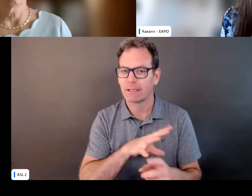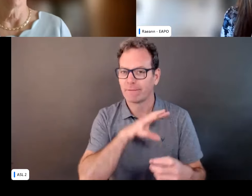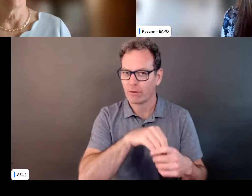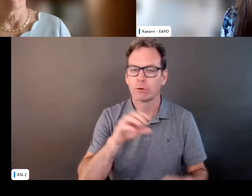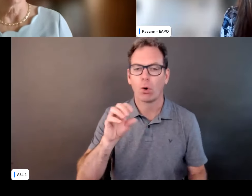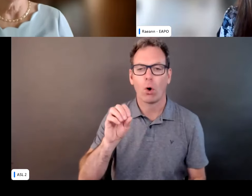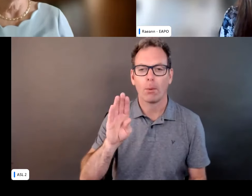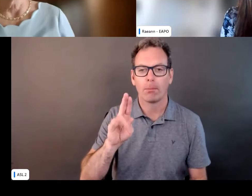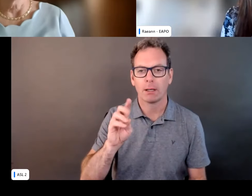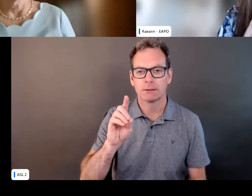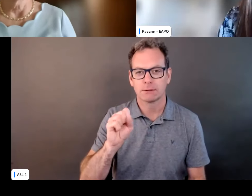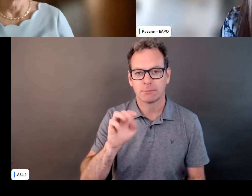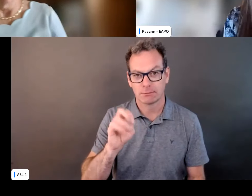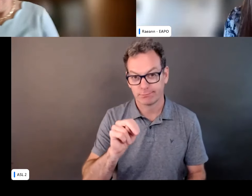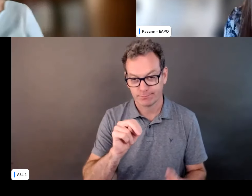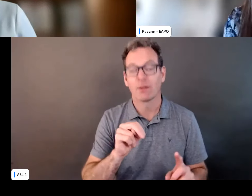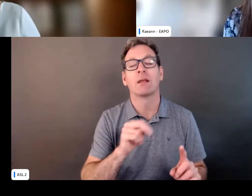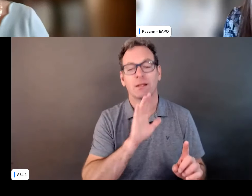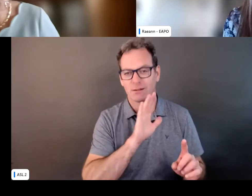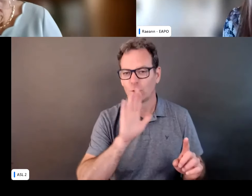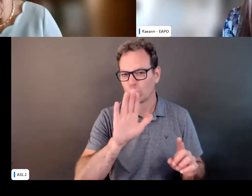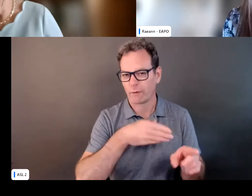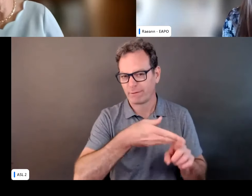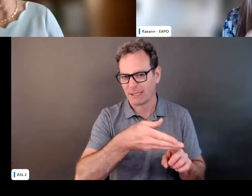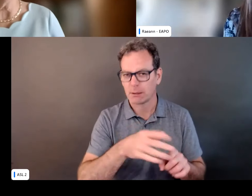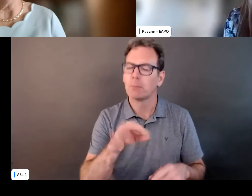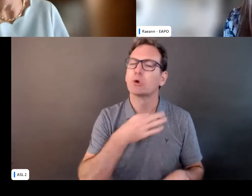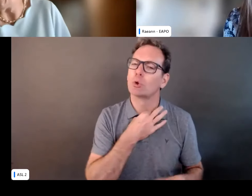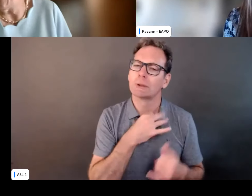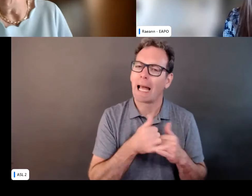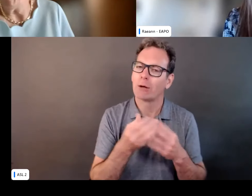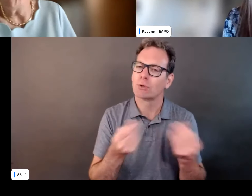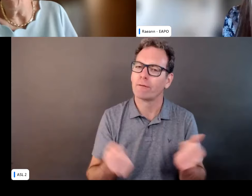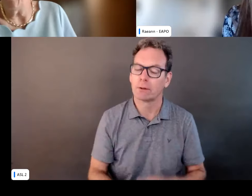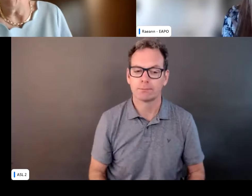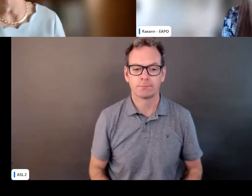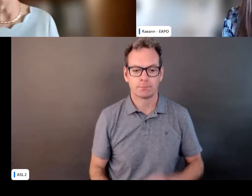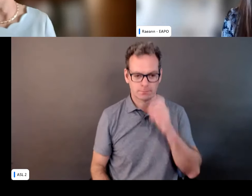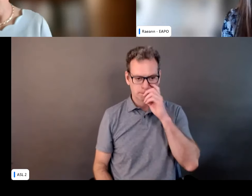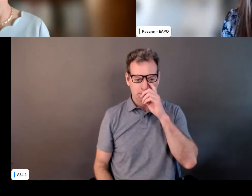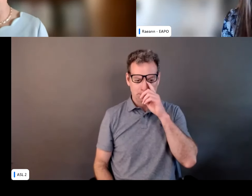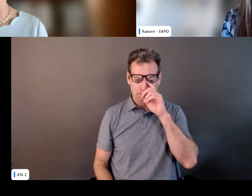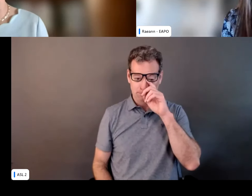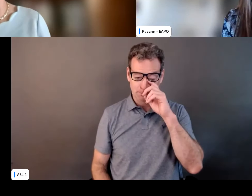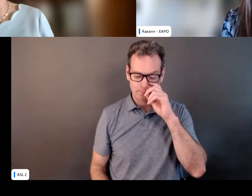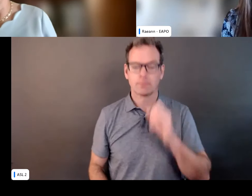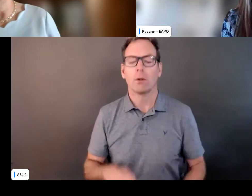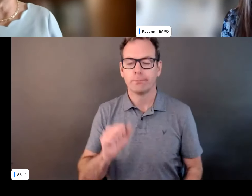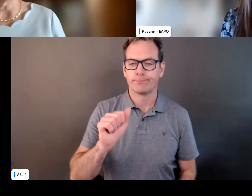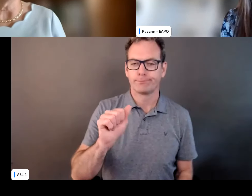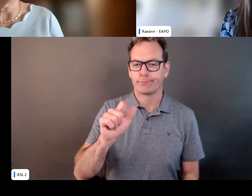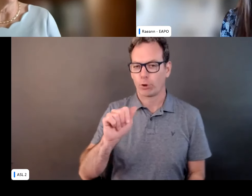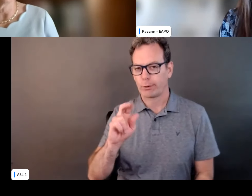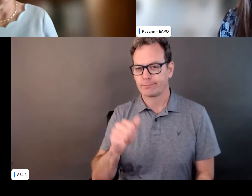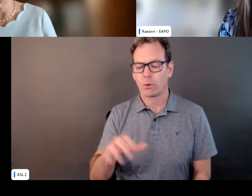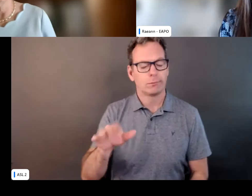work, do you address those kind of issues of staffing? Yeah, I do. So I'm a volunteer ombudsman, and which has been, I've been